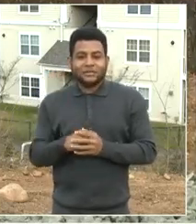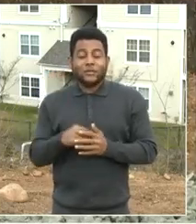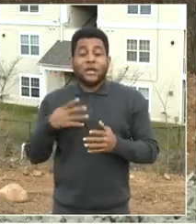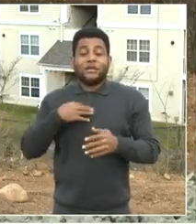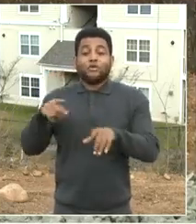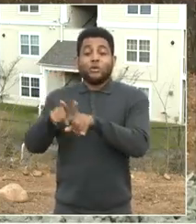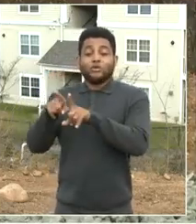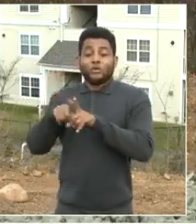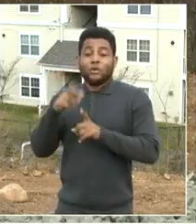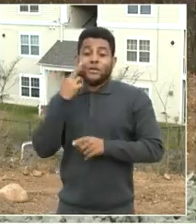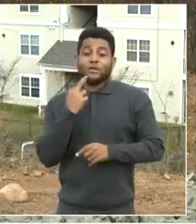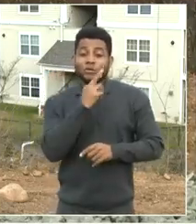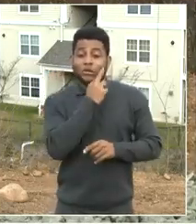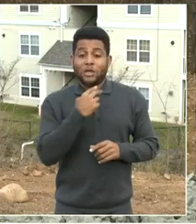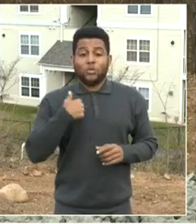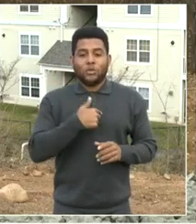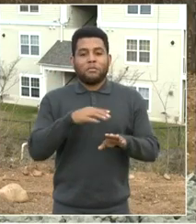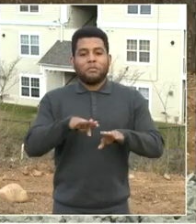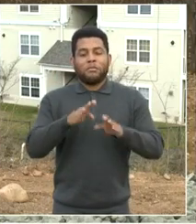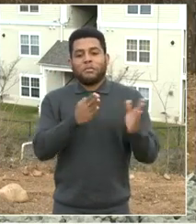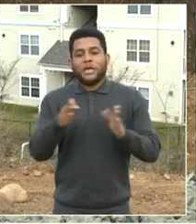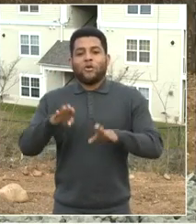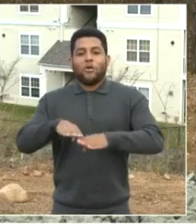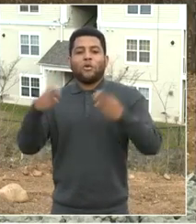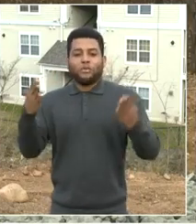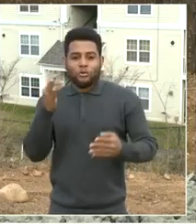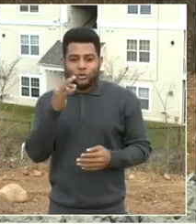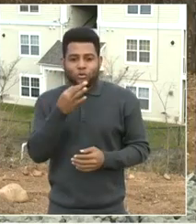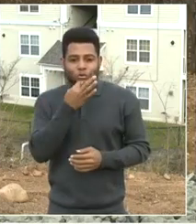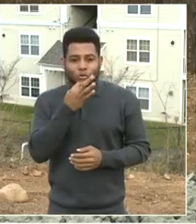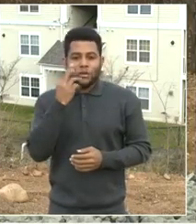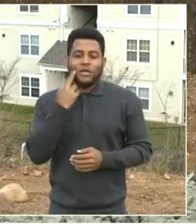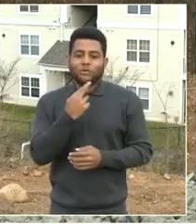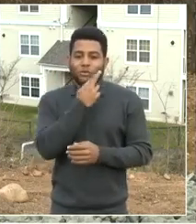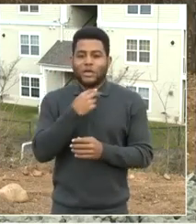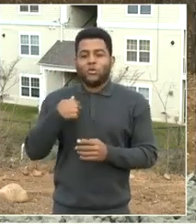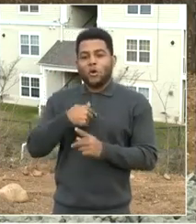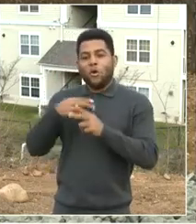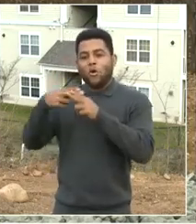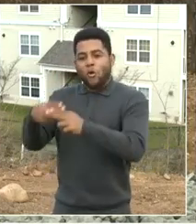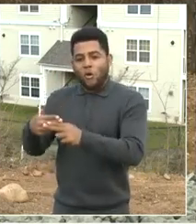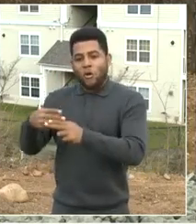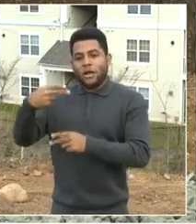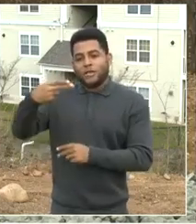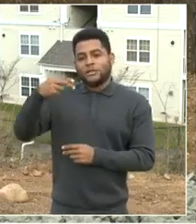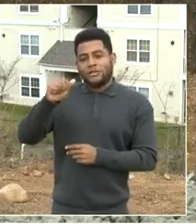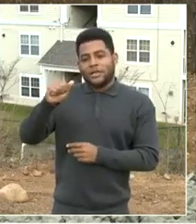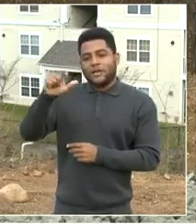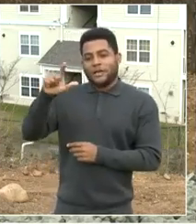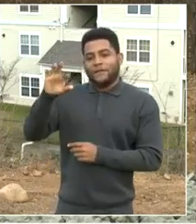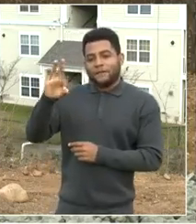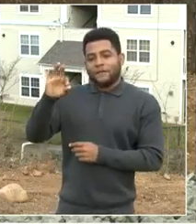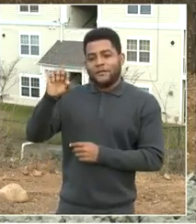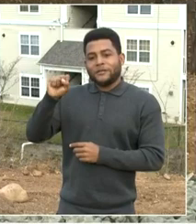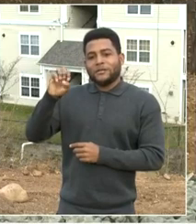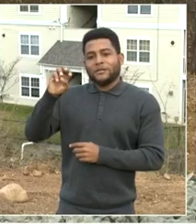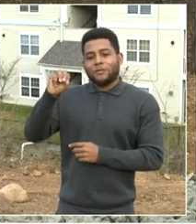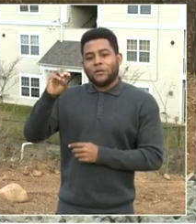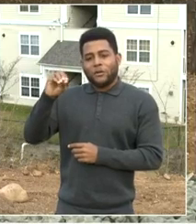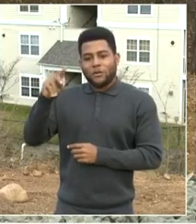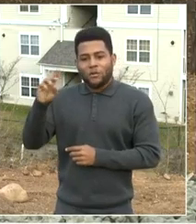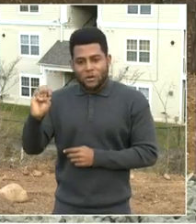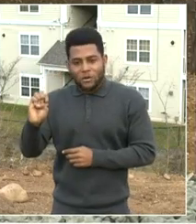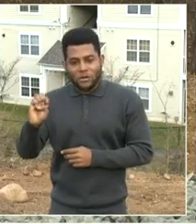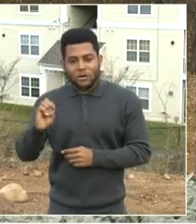by the city's investment with the food access grants. So I am very happy to be here with you today. I'm